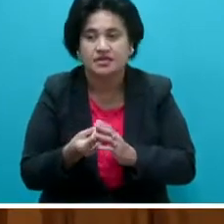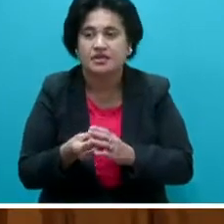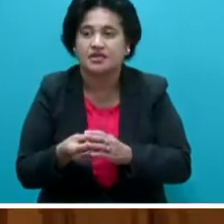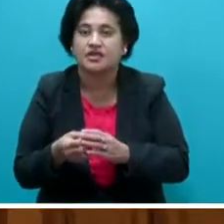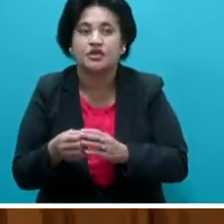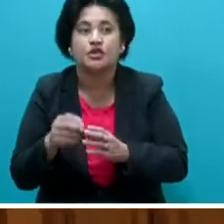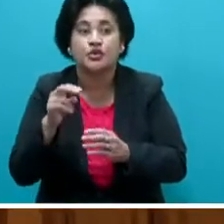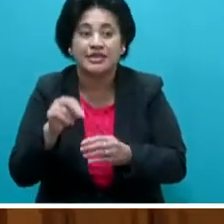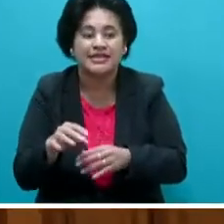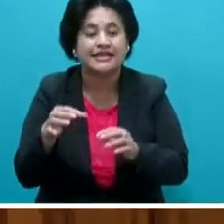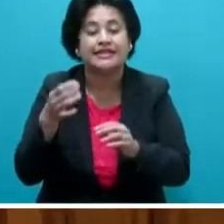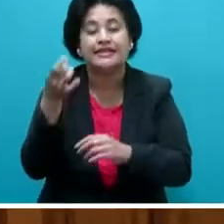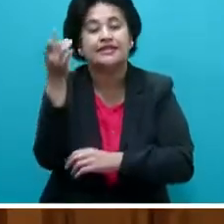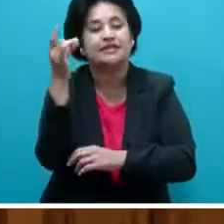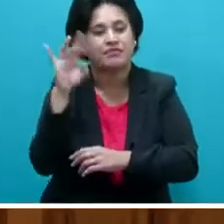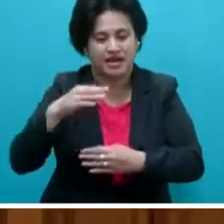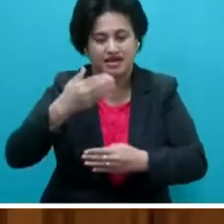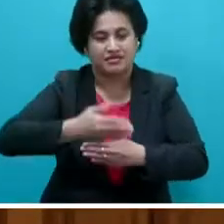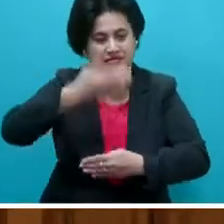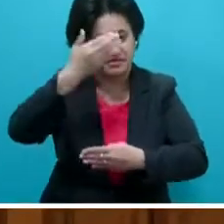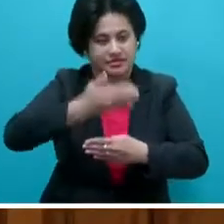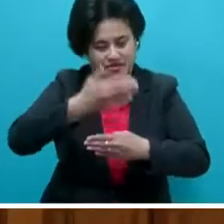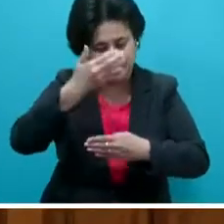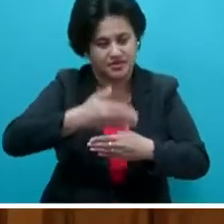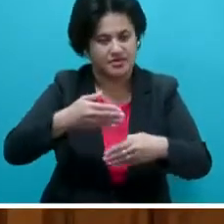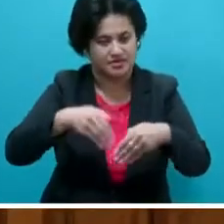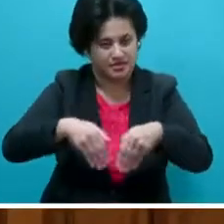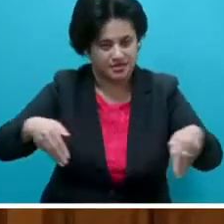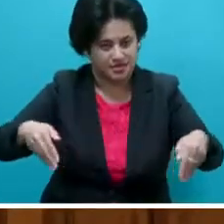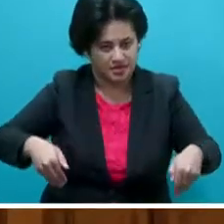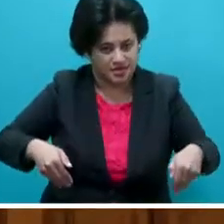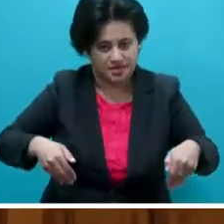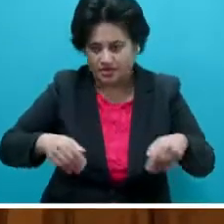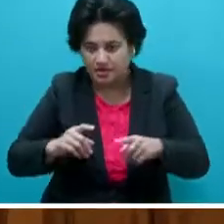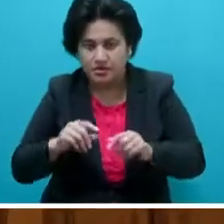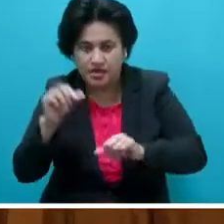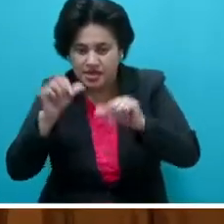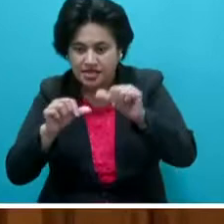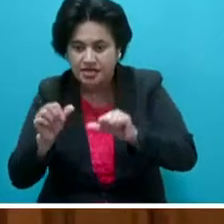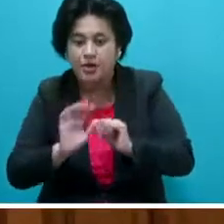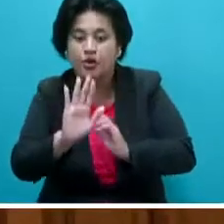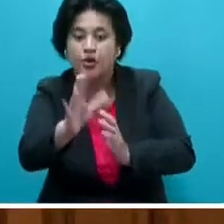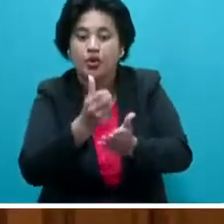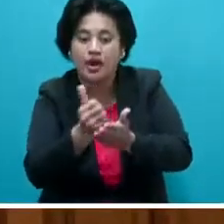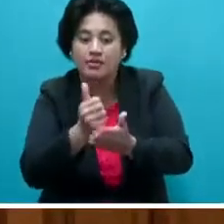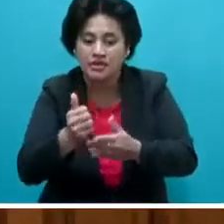an independent assessment of your figure and our figures, because that's biased.